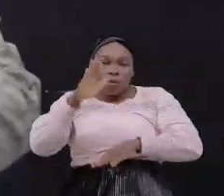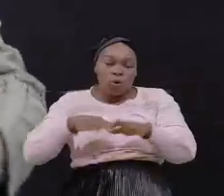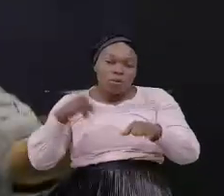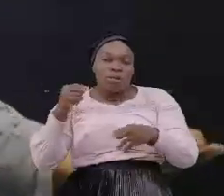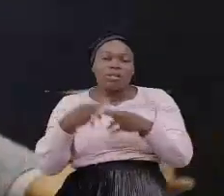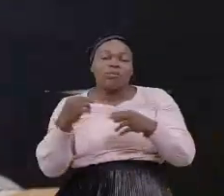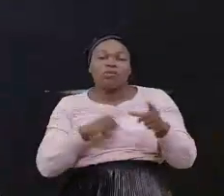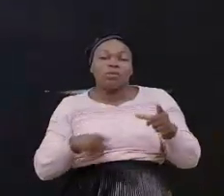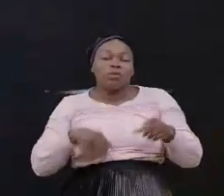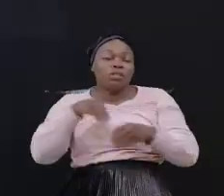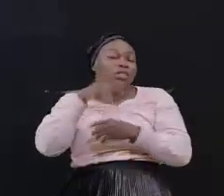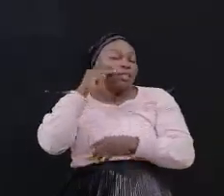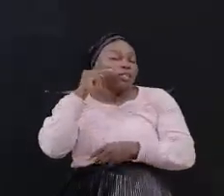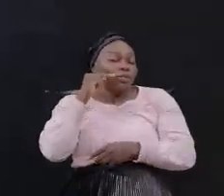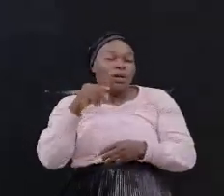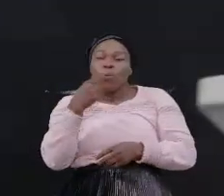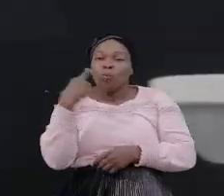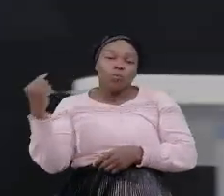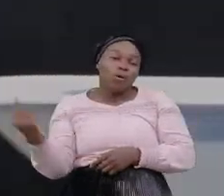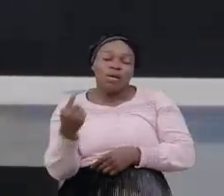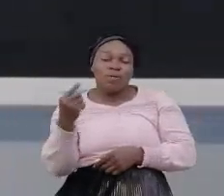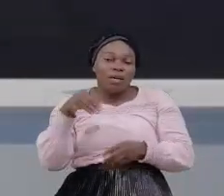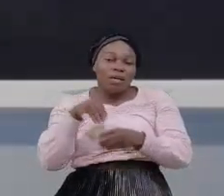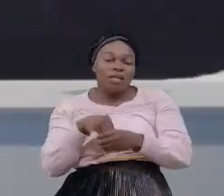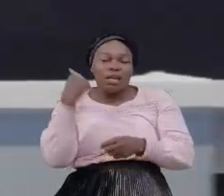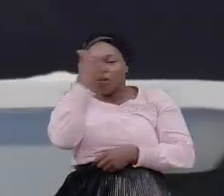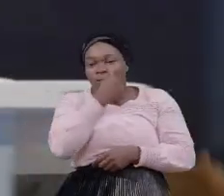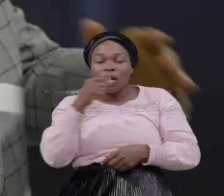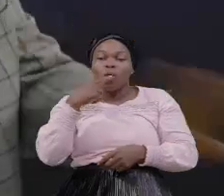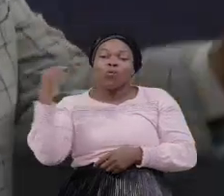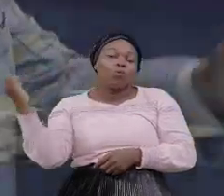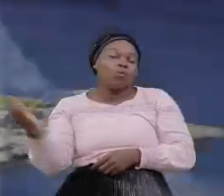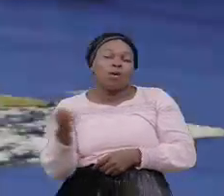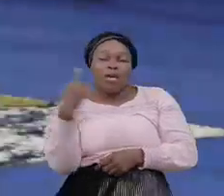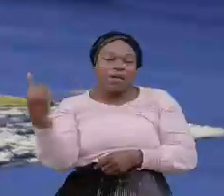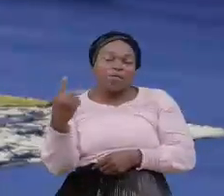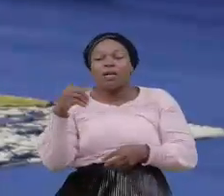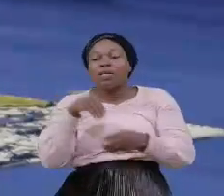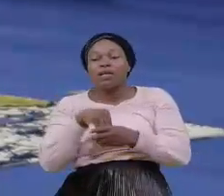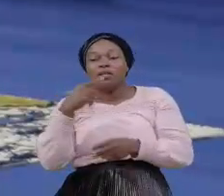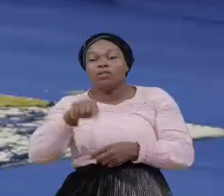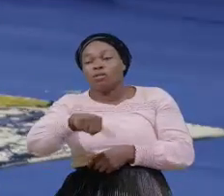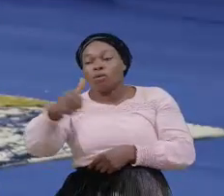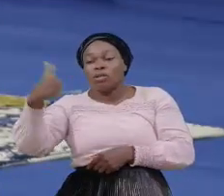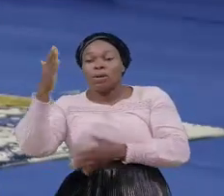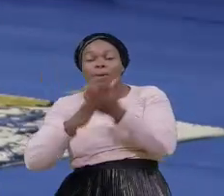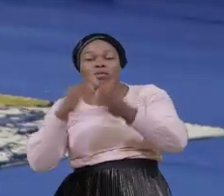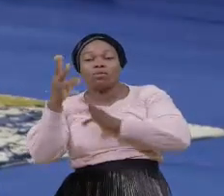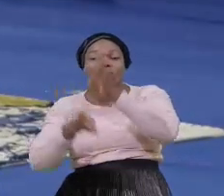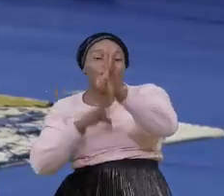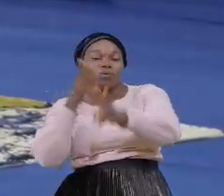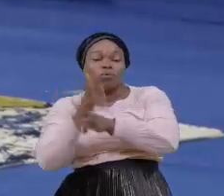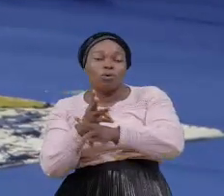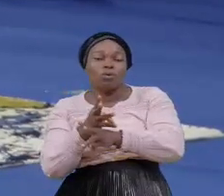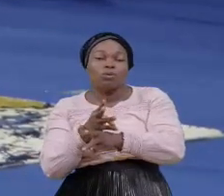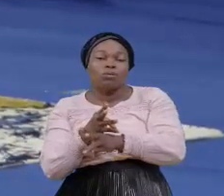Nigeria, whosoever in Africa, whosoever in the rest of the world, whosoever